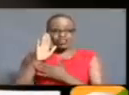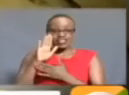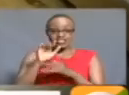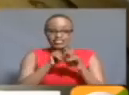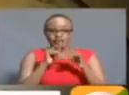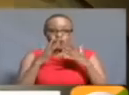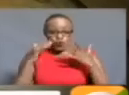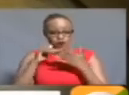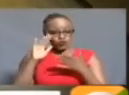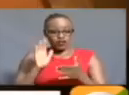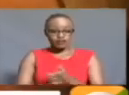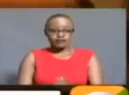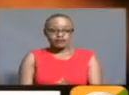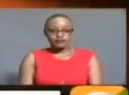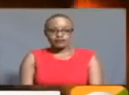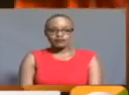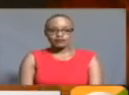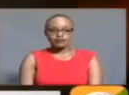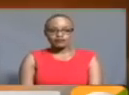looked.